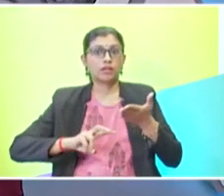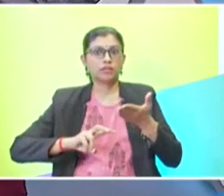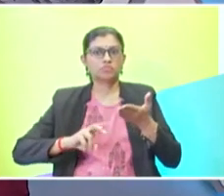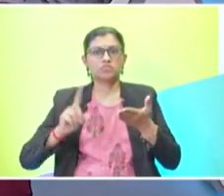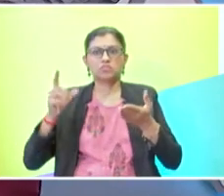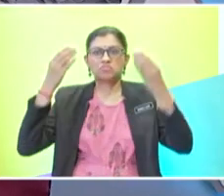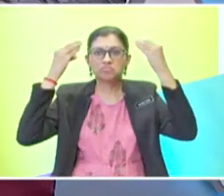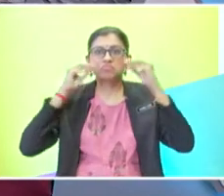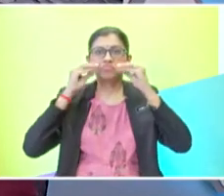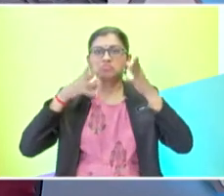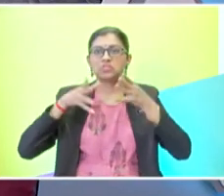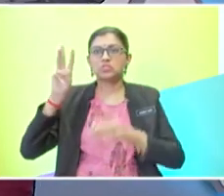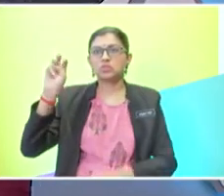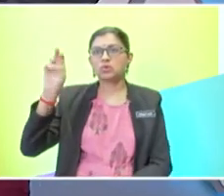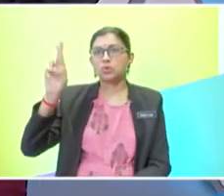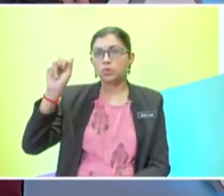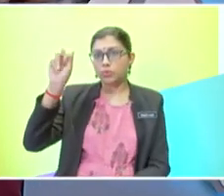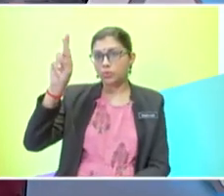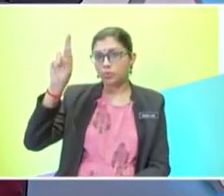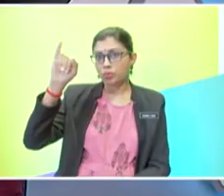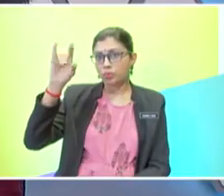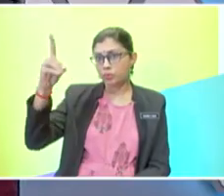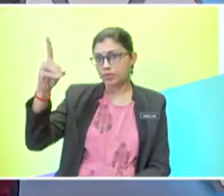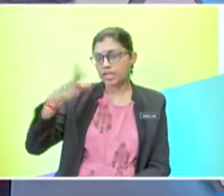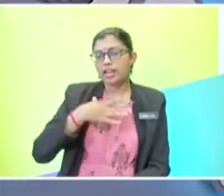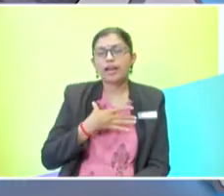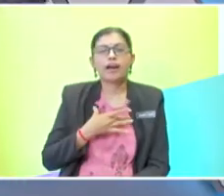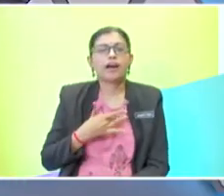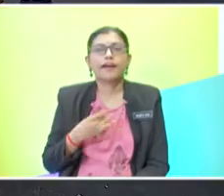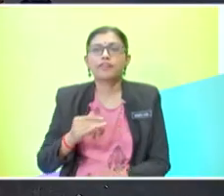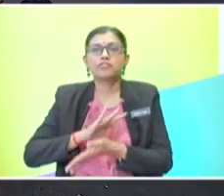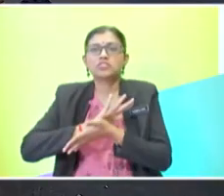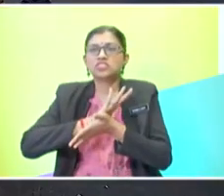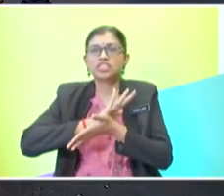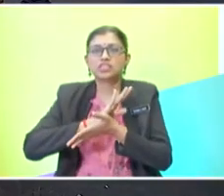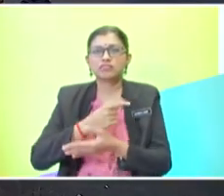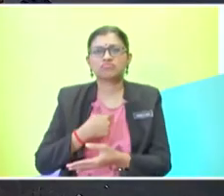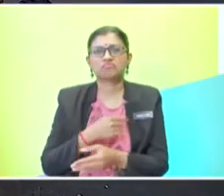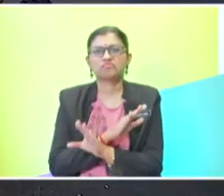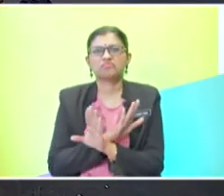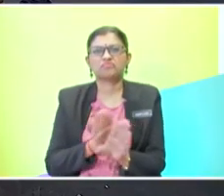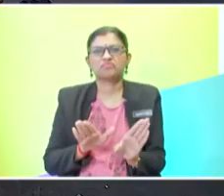cheese so much. Yeah, I would really just have a pizza with cheese on it. Oh, wow. All right.